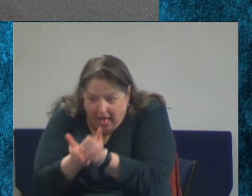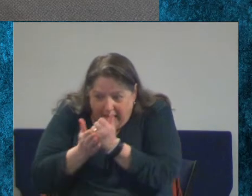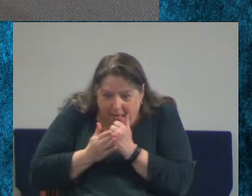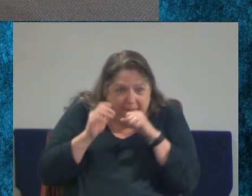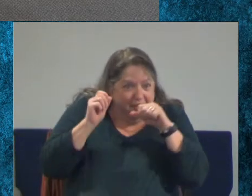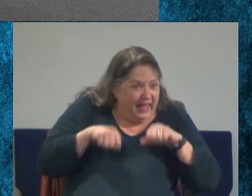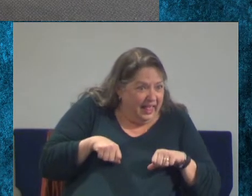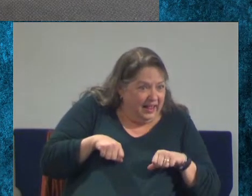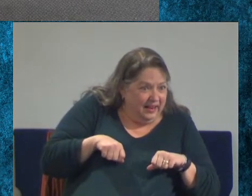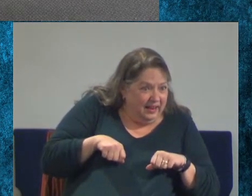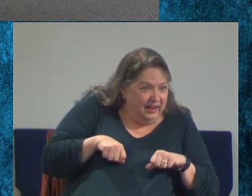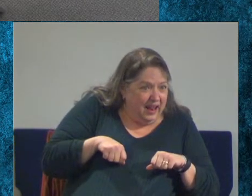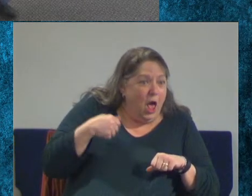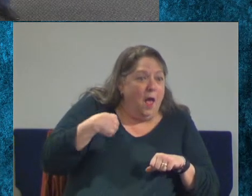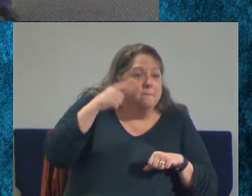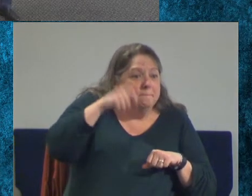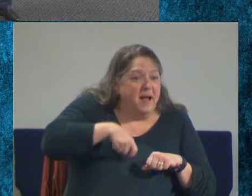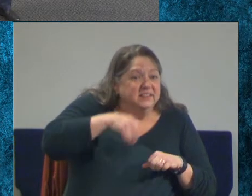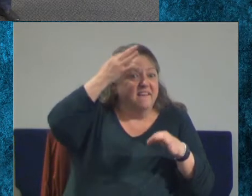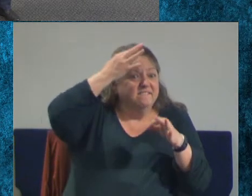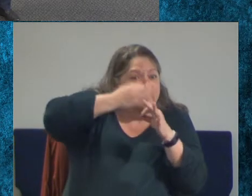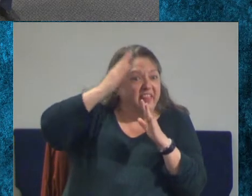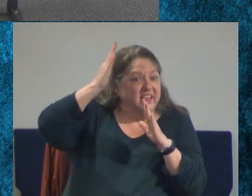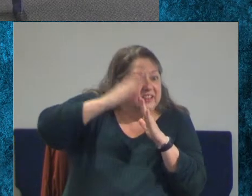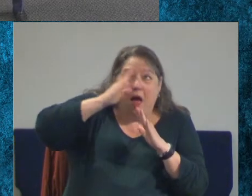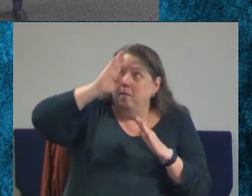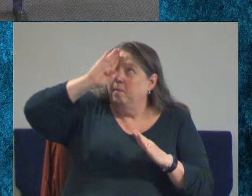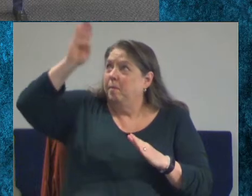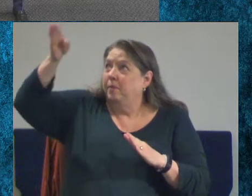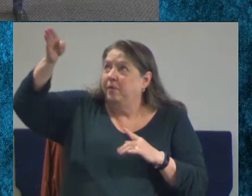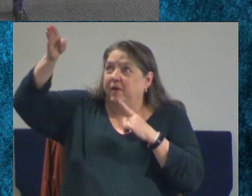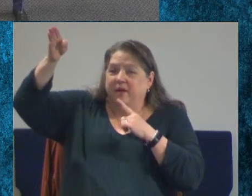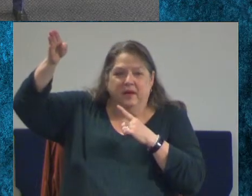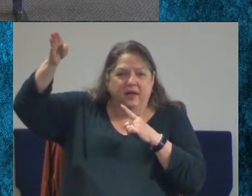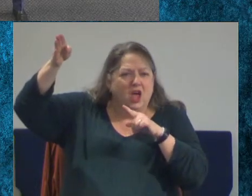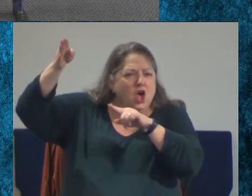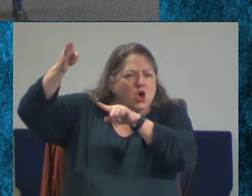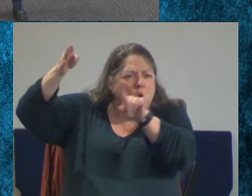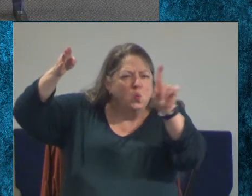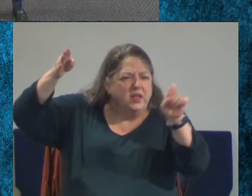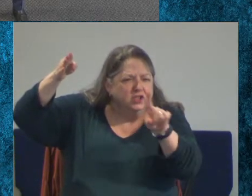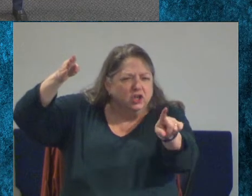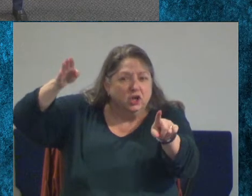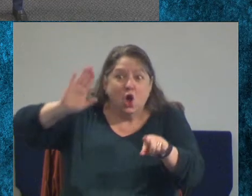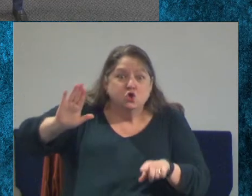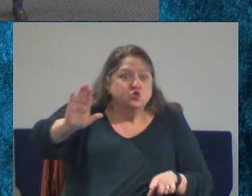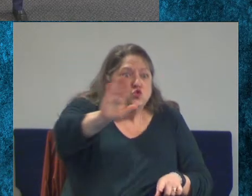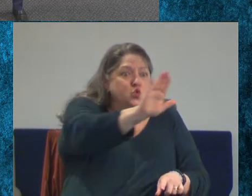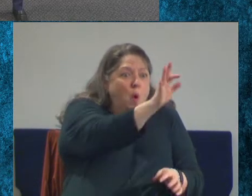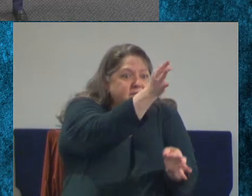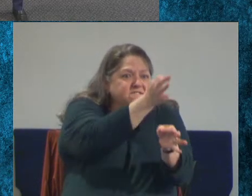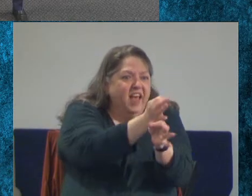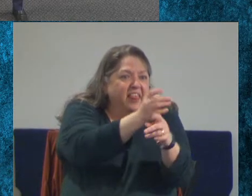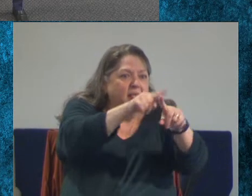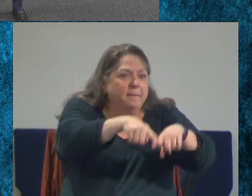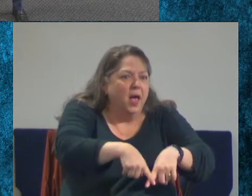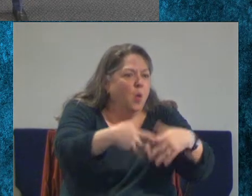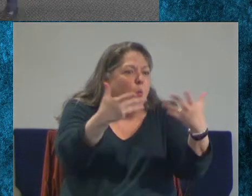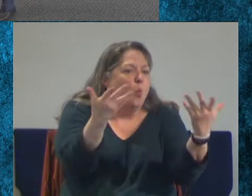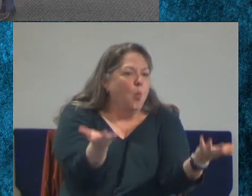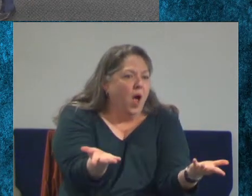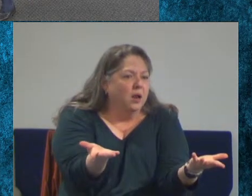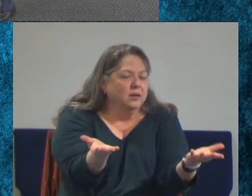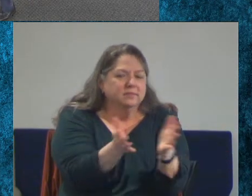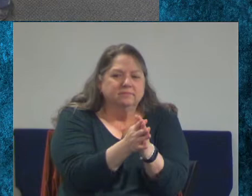everybody has faith in something. The question is, what is your faith in? What is the object of your faith? Is